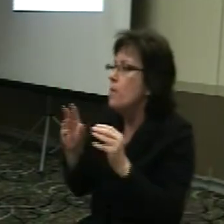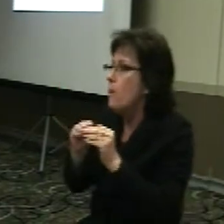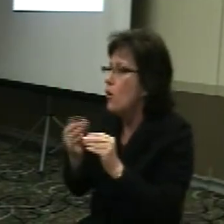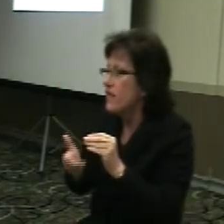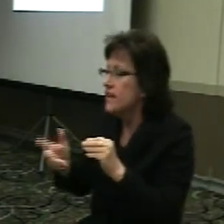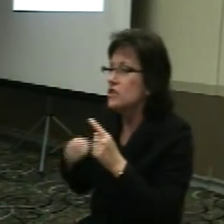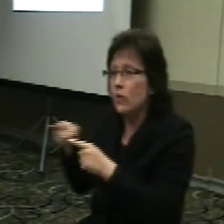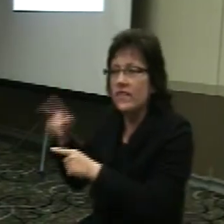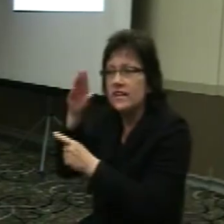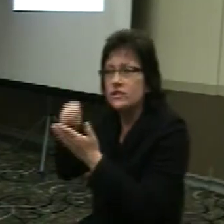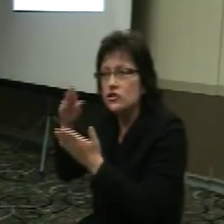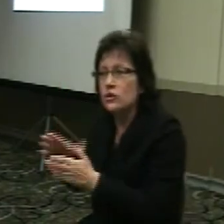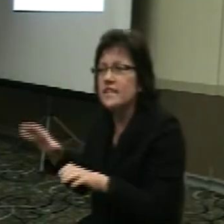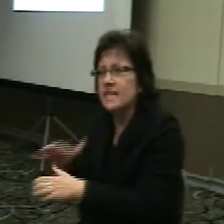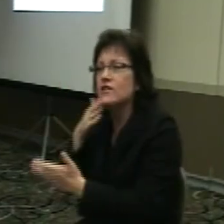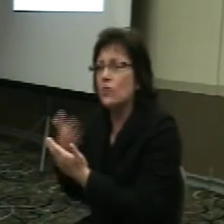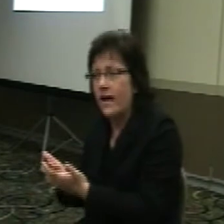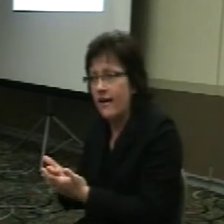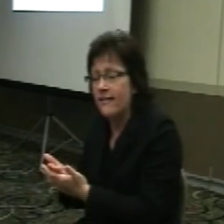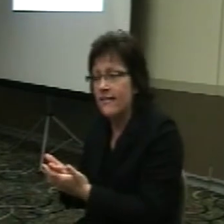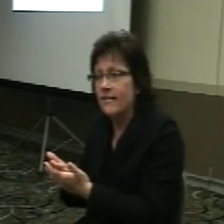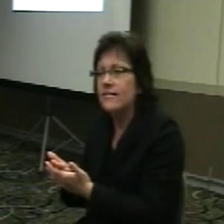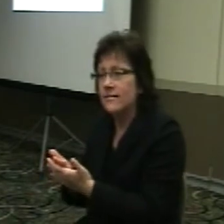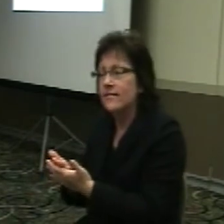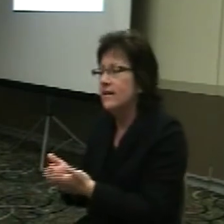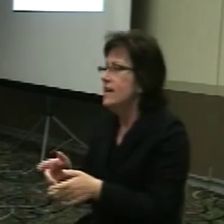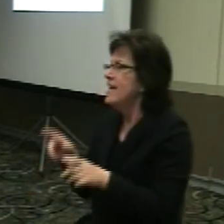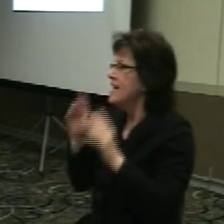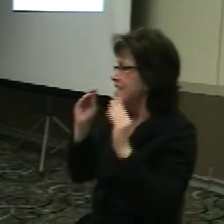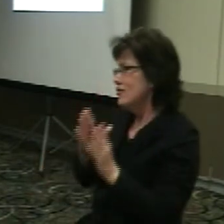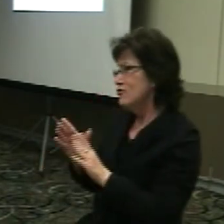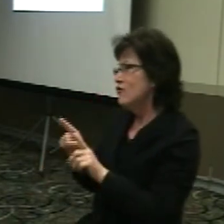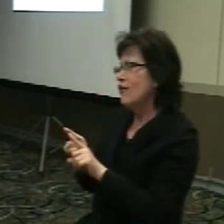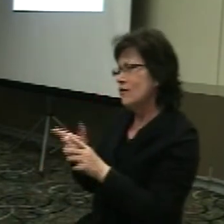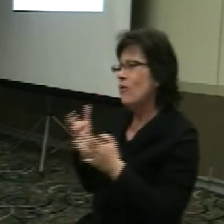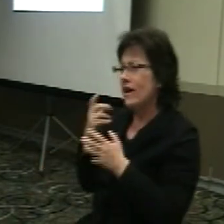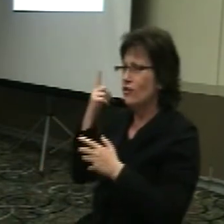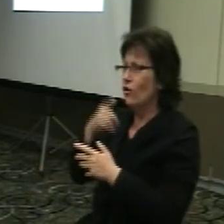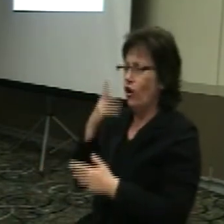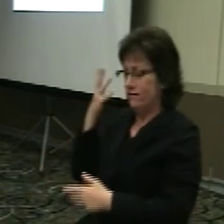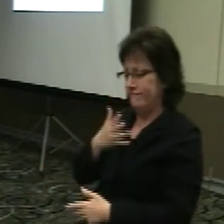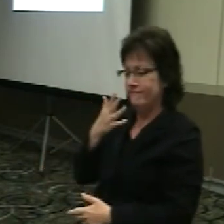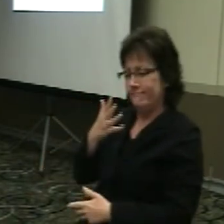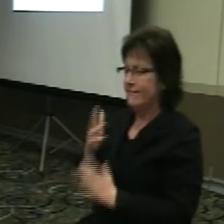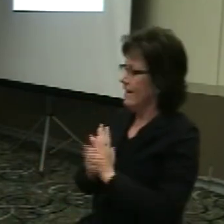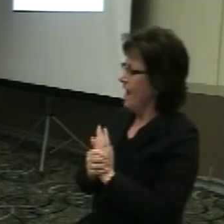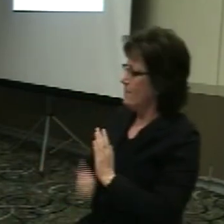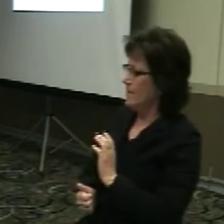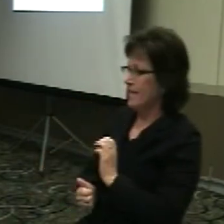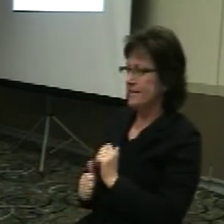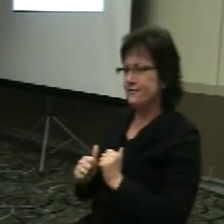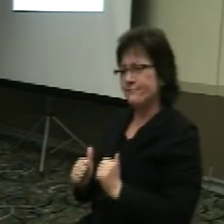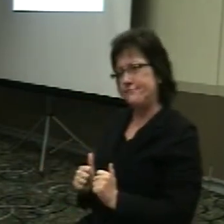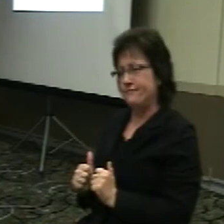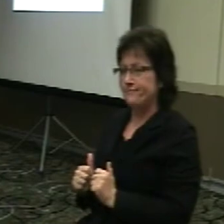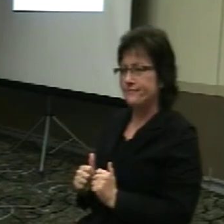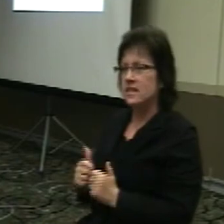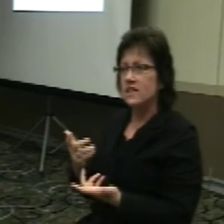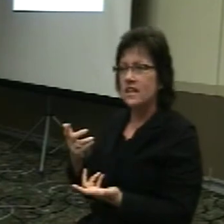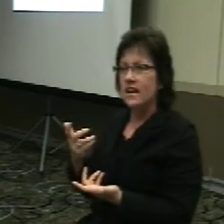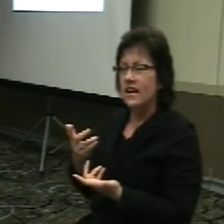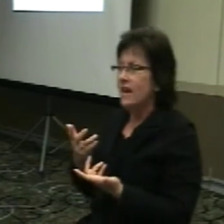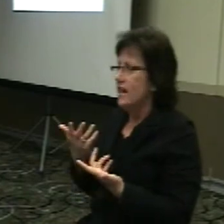All right? Teachers also want to look competent. One of the things that you'll have to realize is that when you're